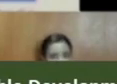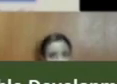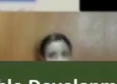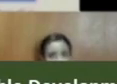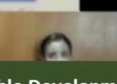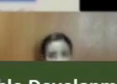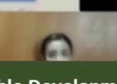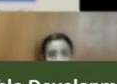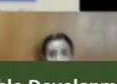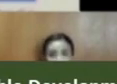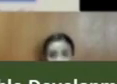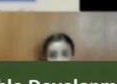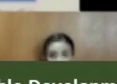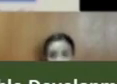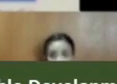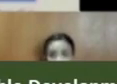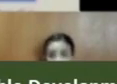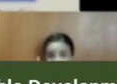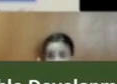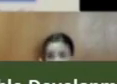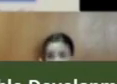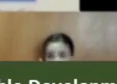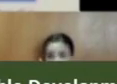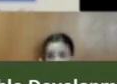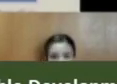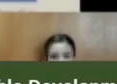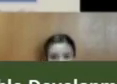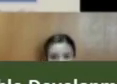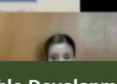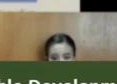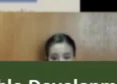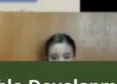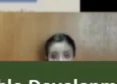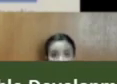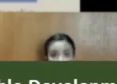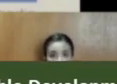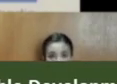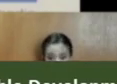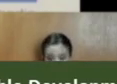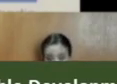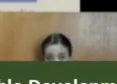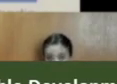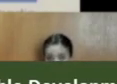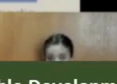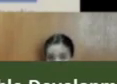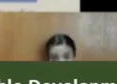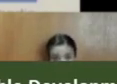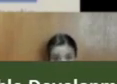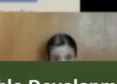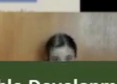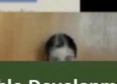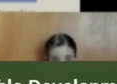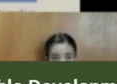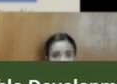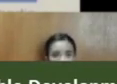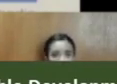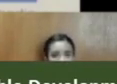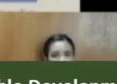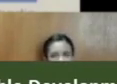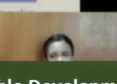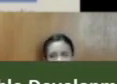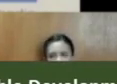Now, if you look at how much Vietnam is spending on R&D at the moment, it's a modest amount,